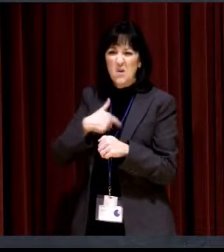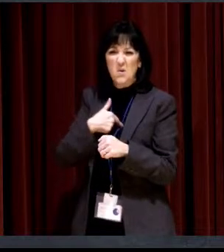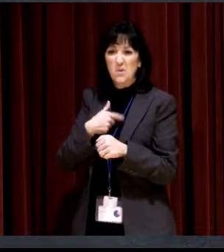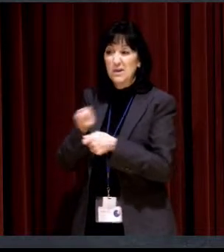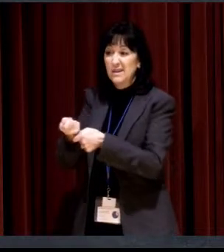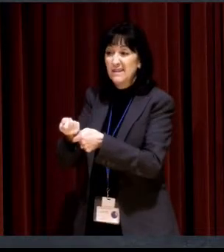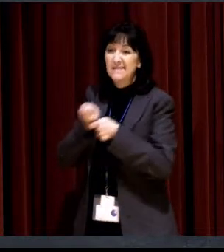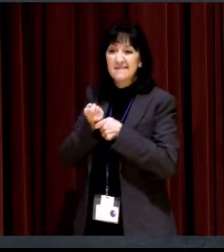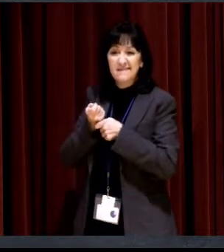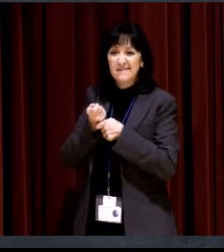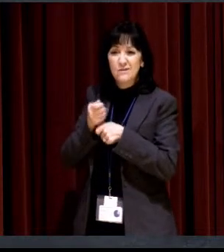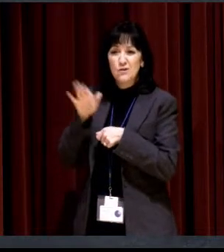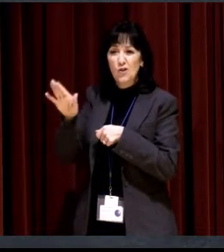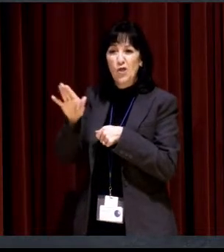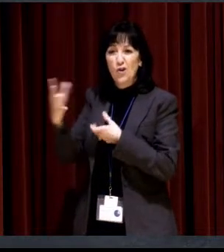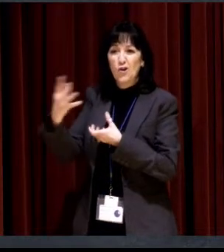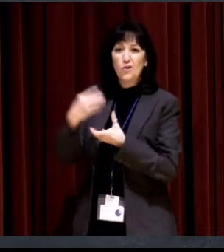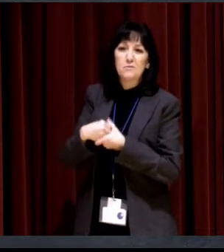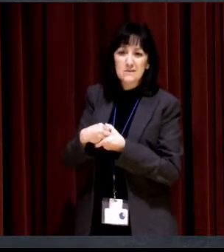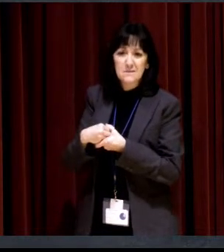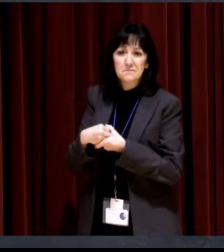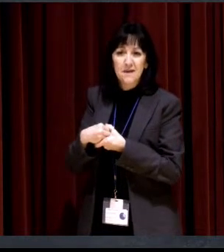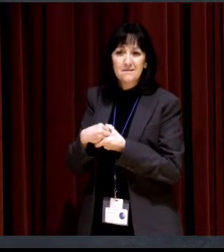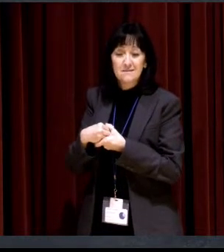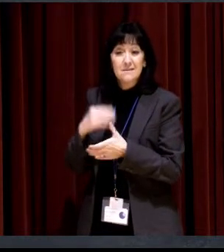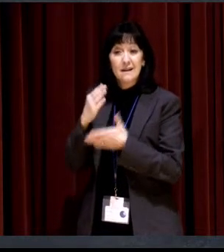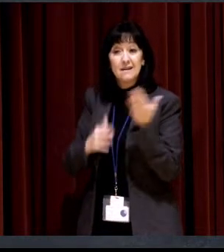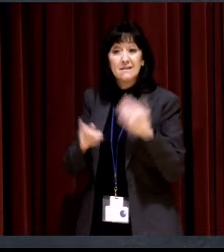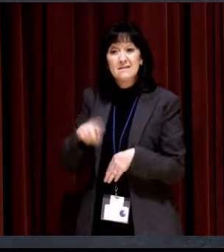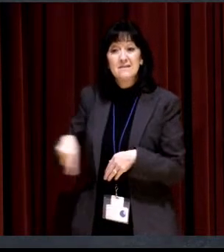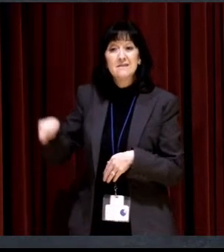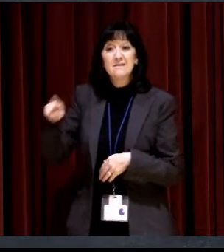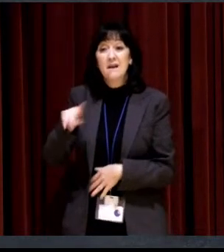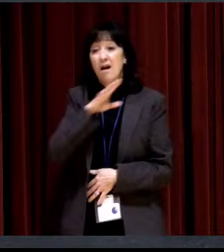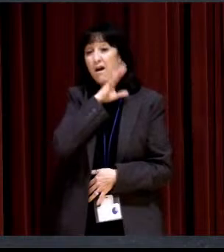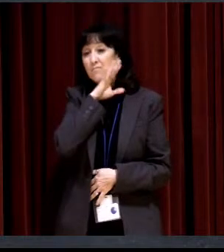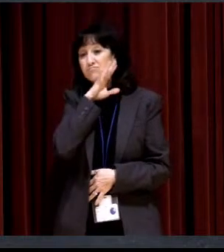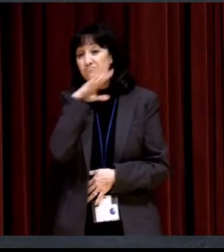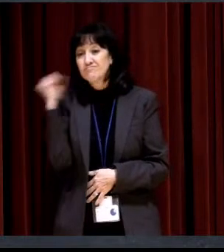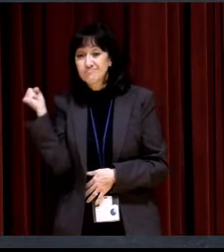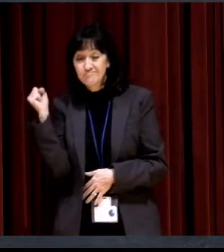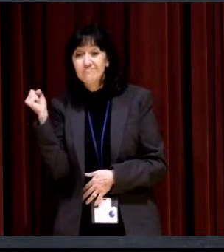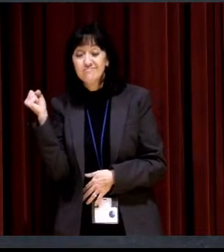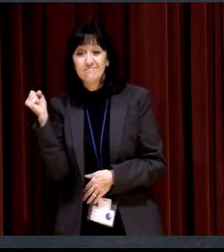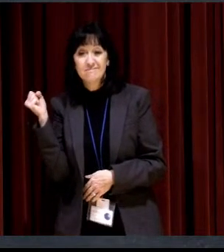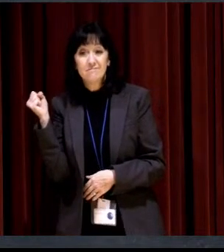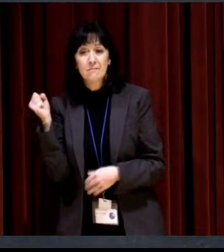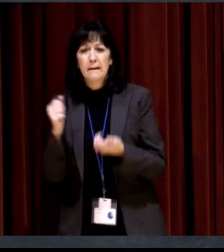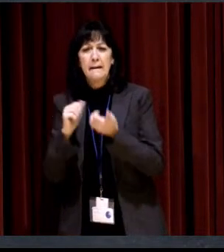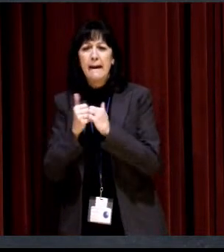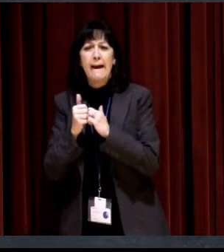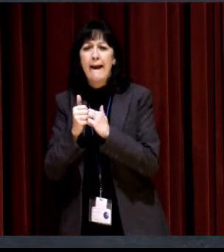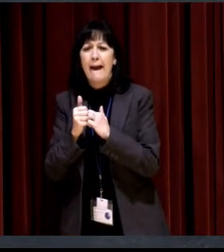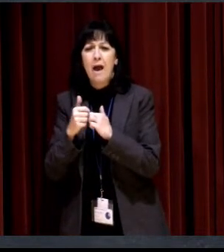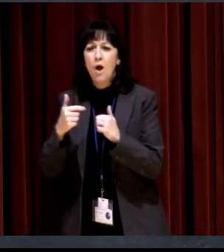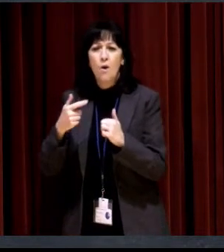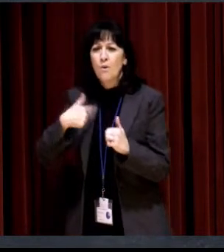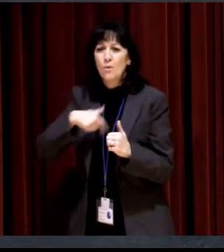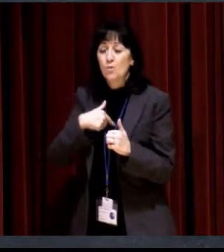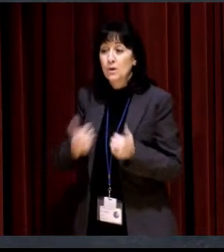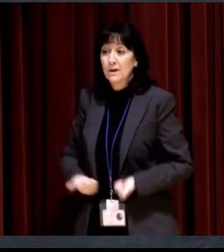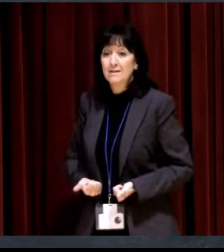than what all the other attempts have been? One of the concerns that I've